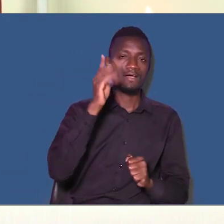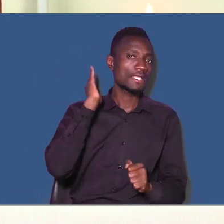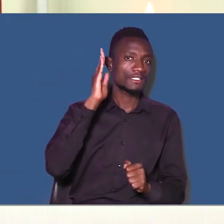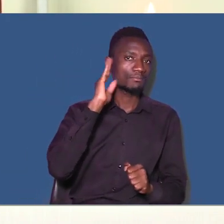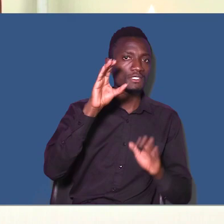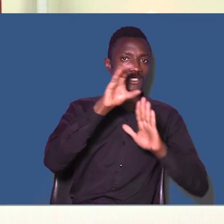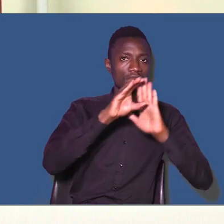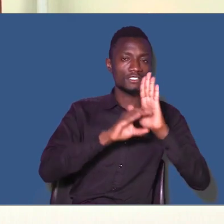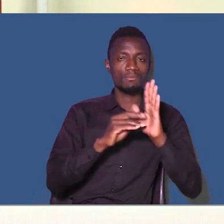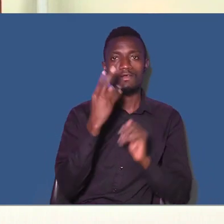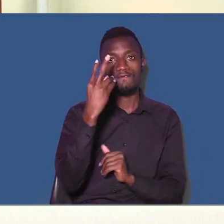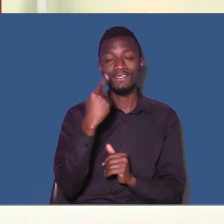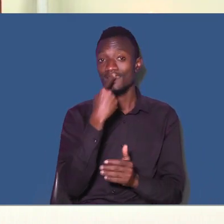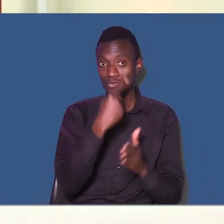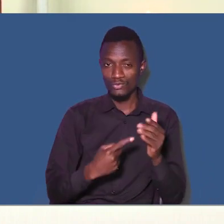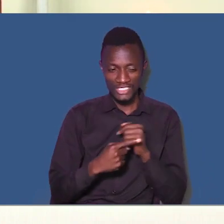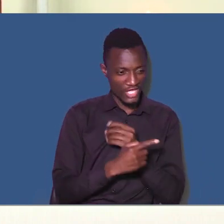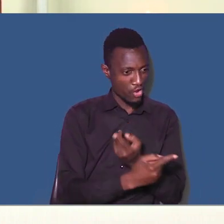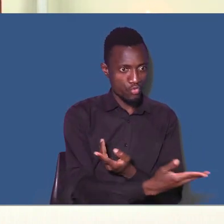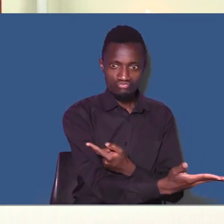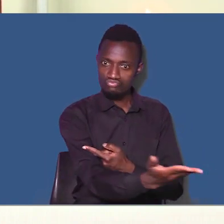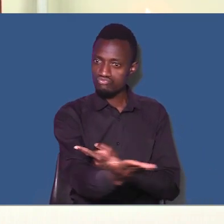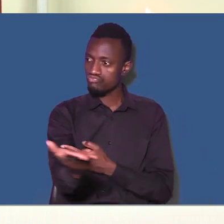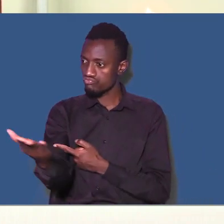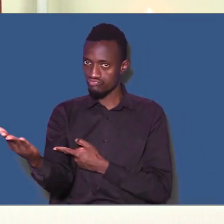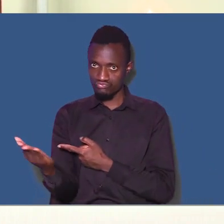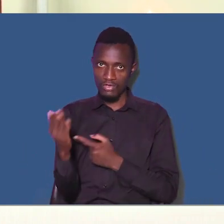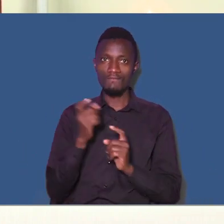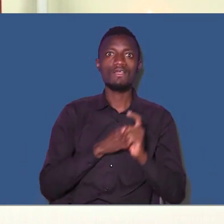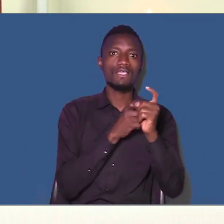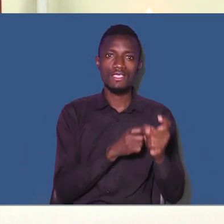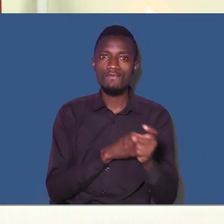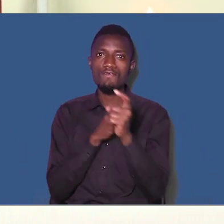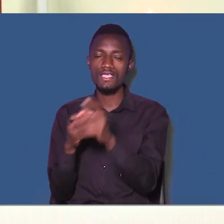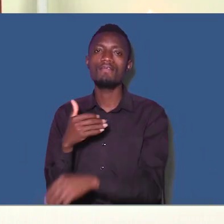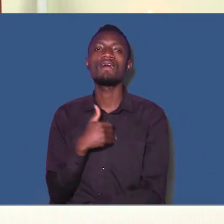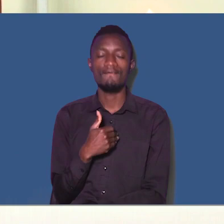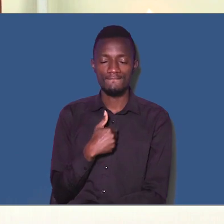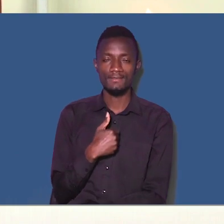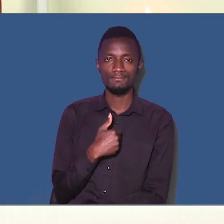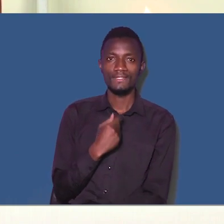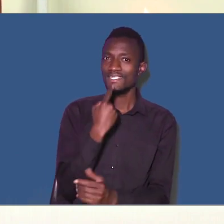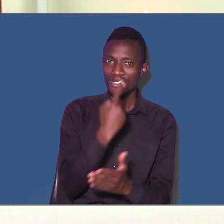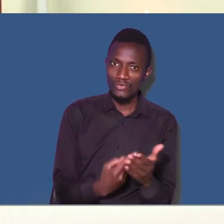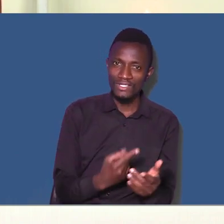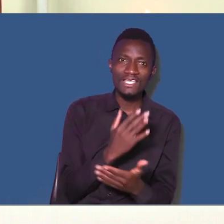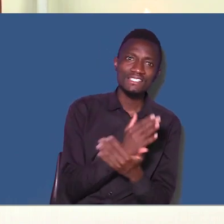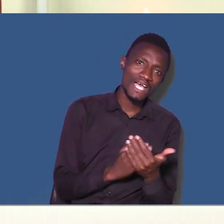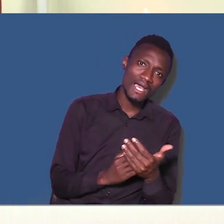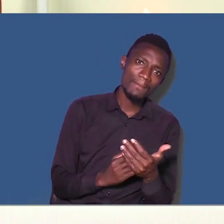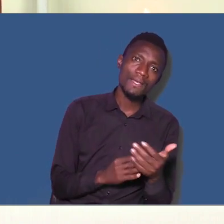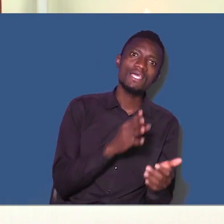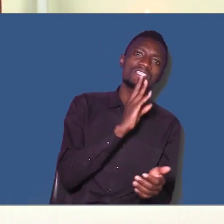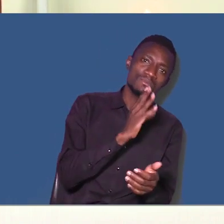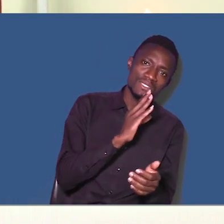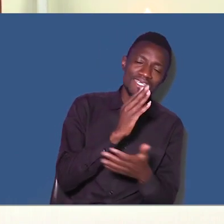says, everyone has some gifts. Each one of you has some gifts. And here he mentions about speaking and serving.